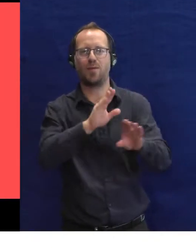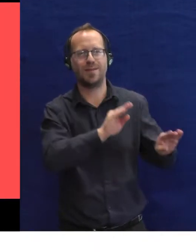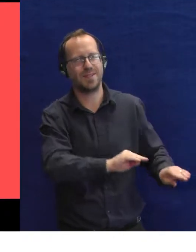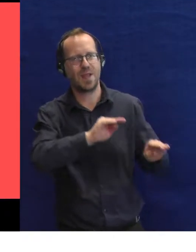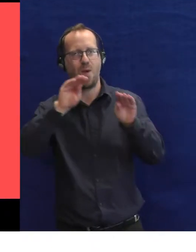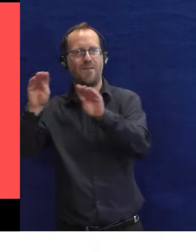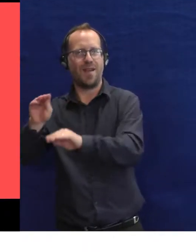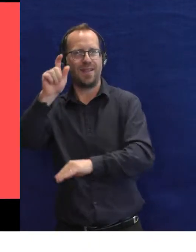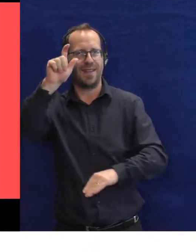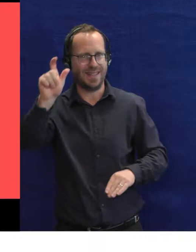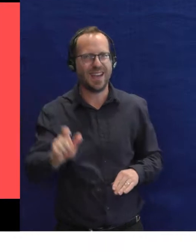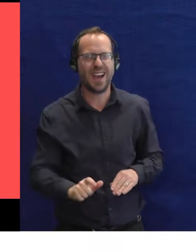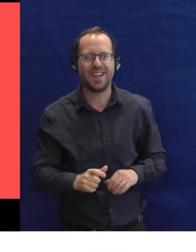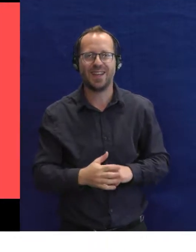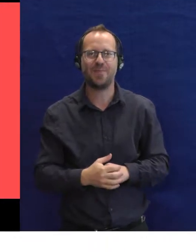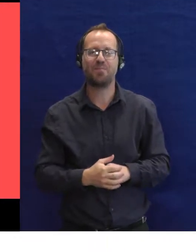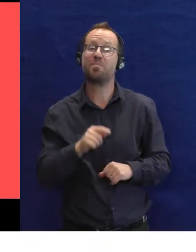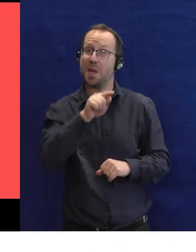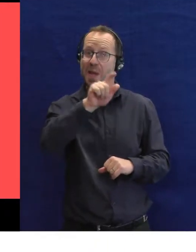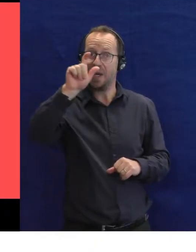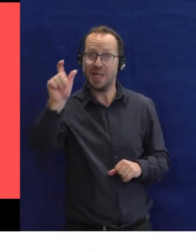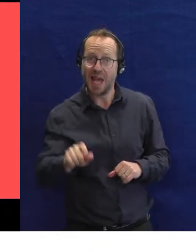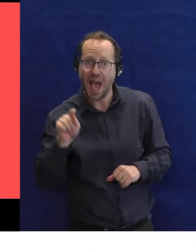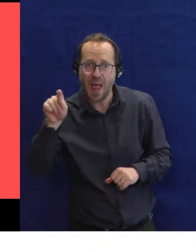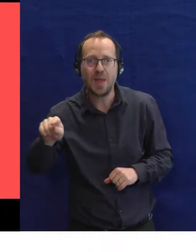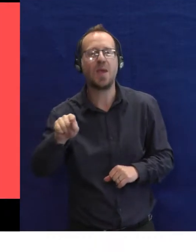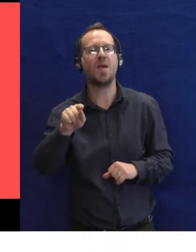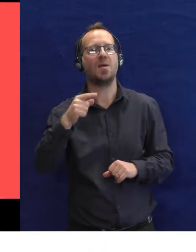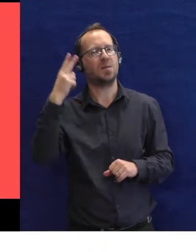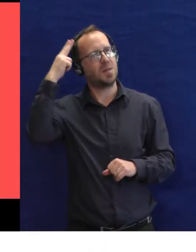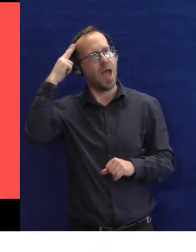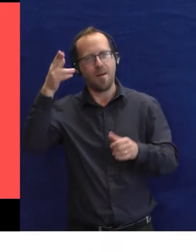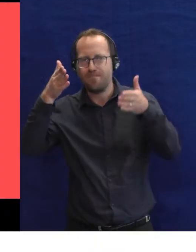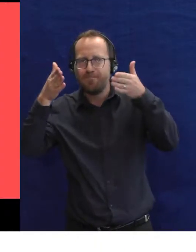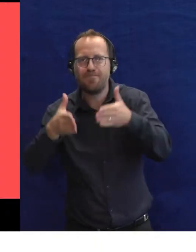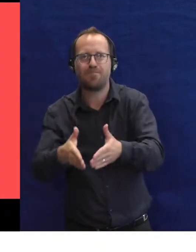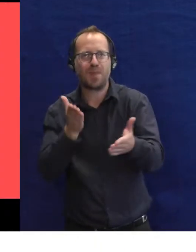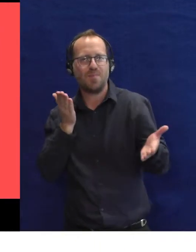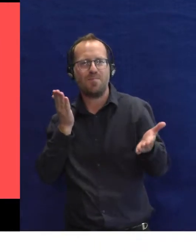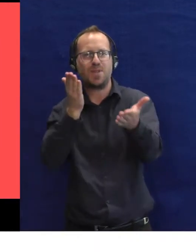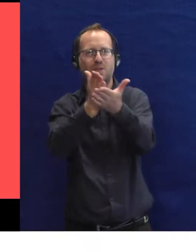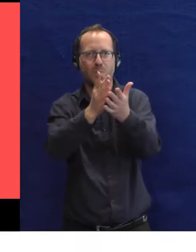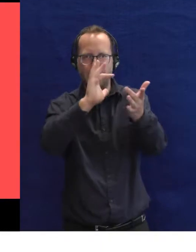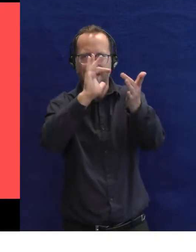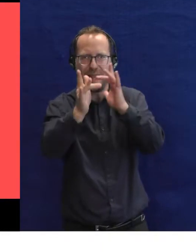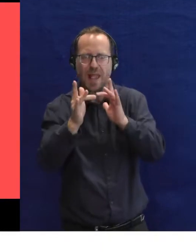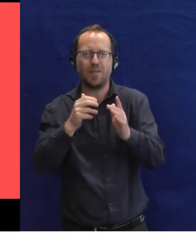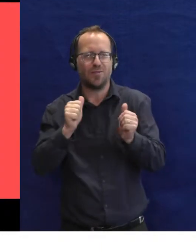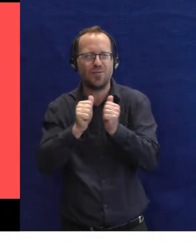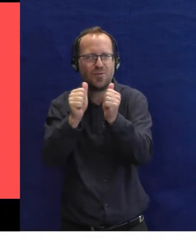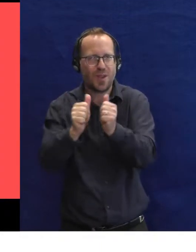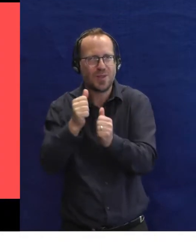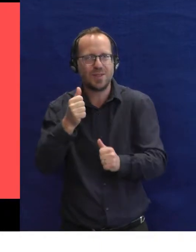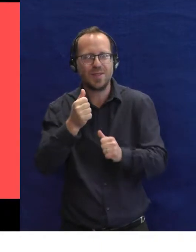to Italy, where I started to use the knowledge which I gained in accessibility and developed